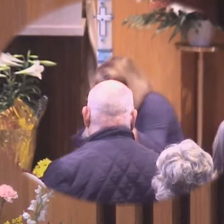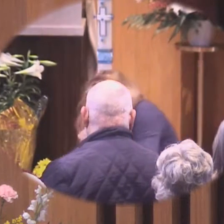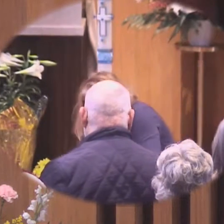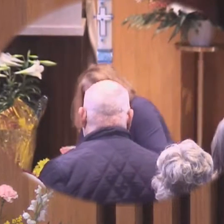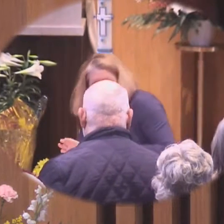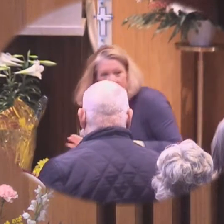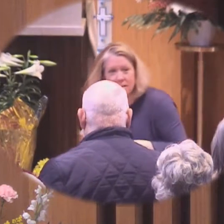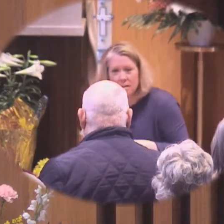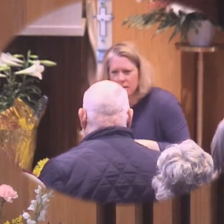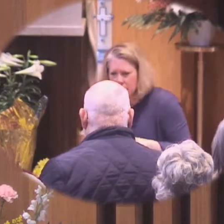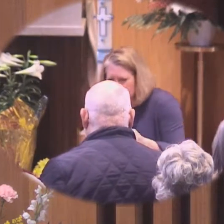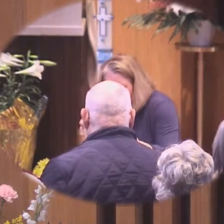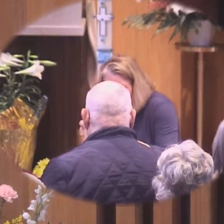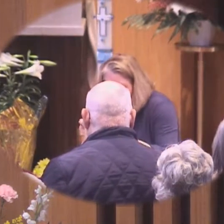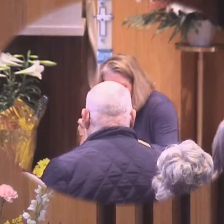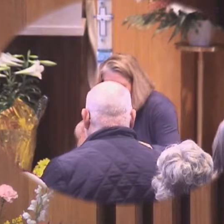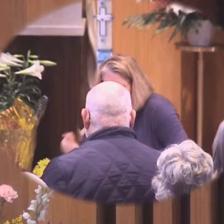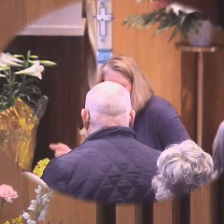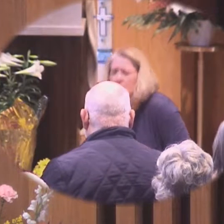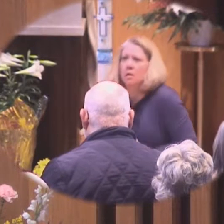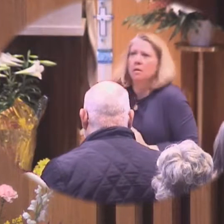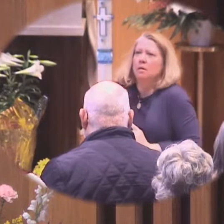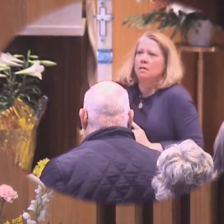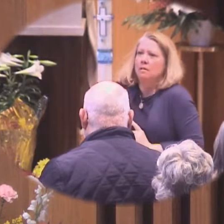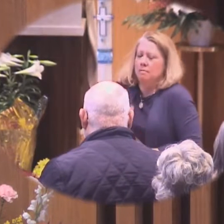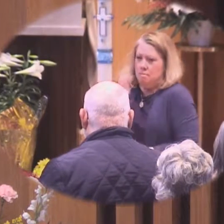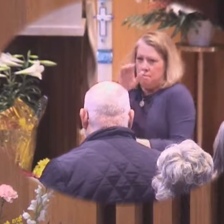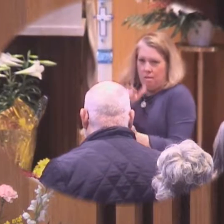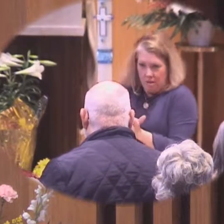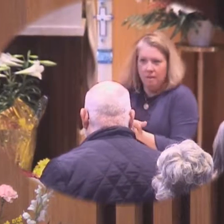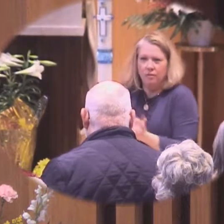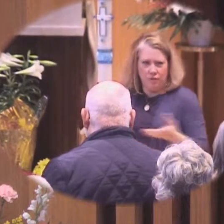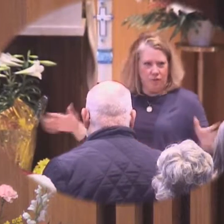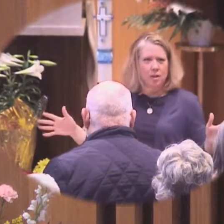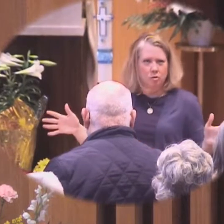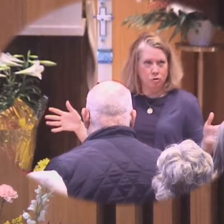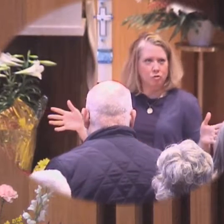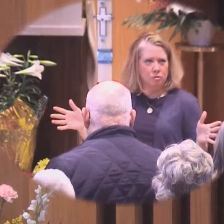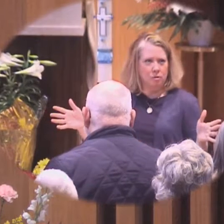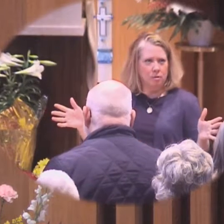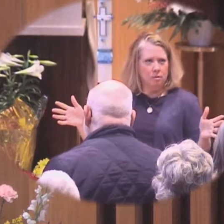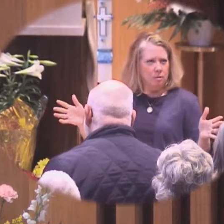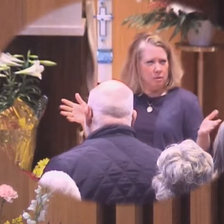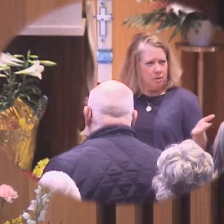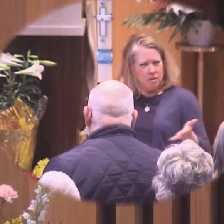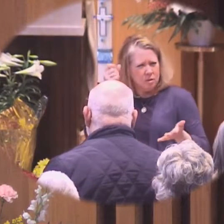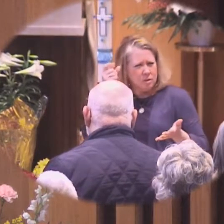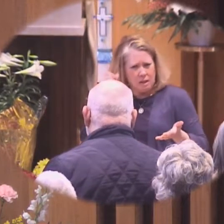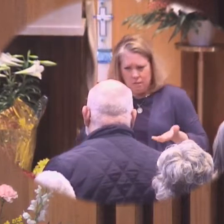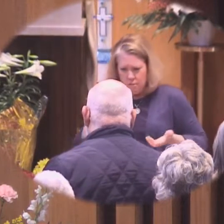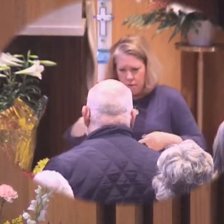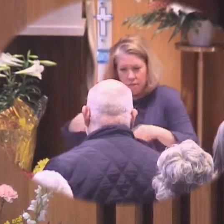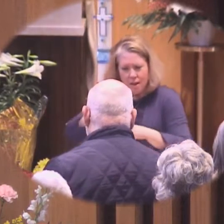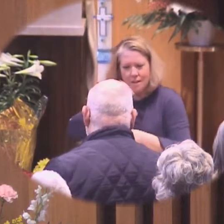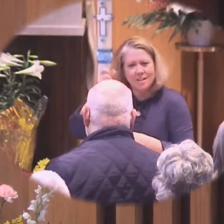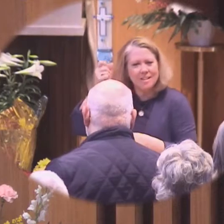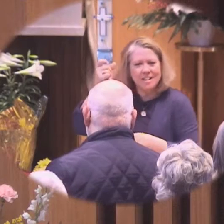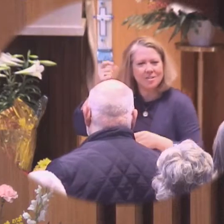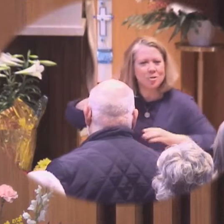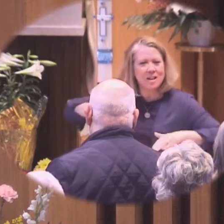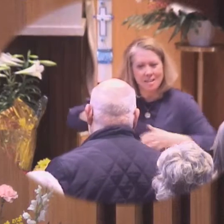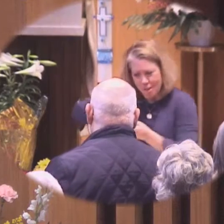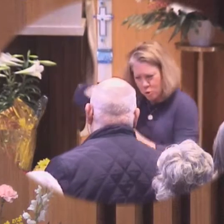saw and believed. For they did not yet understand the scripture that he had